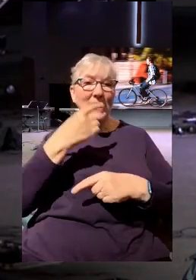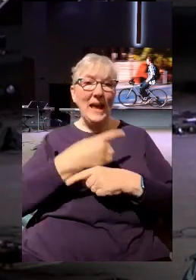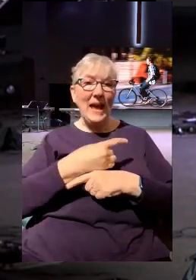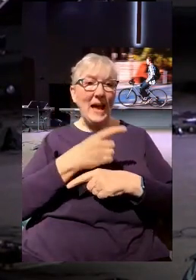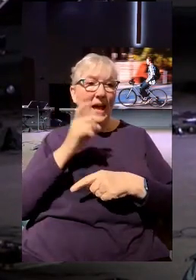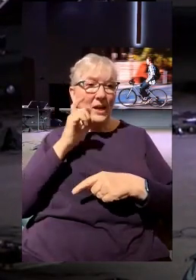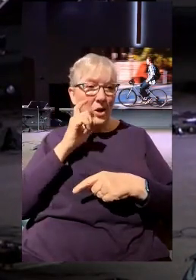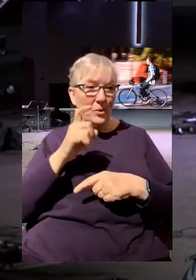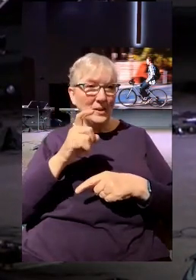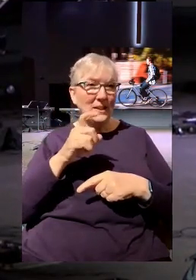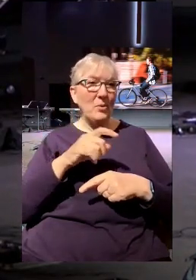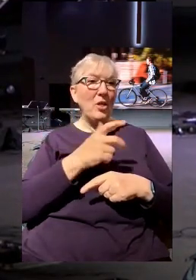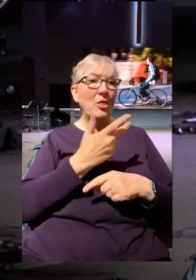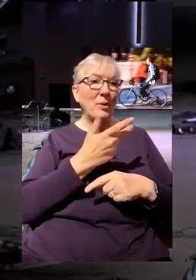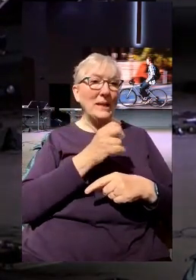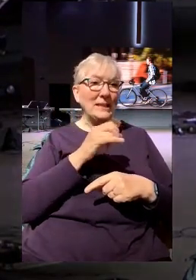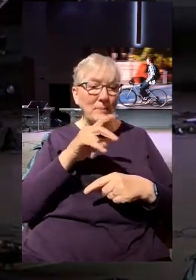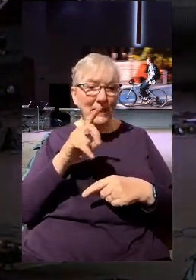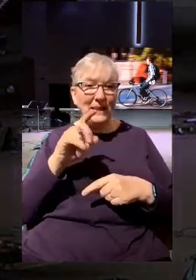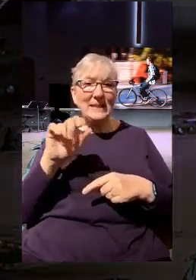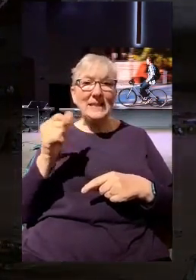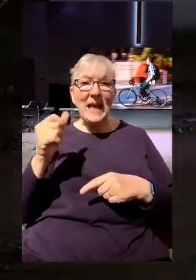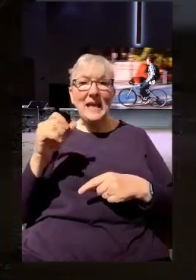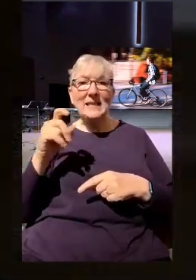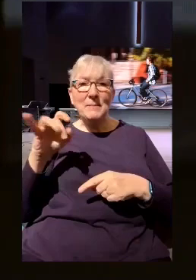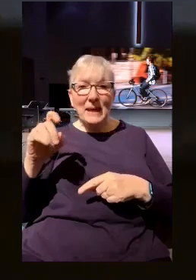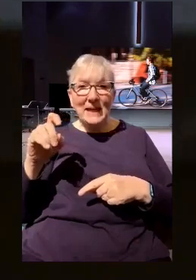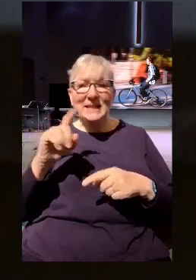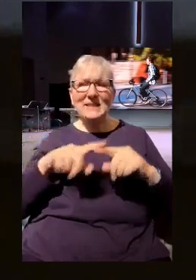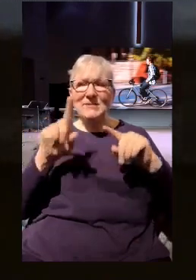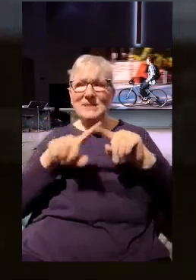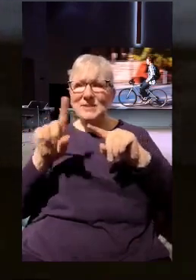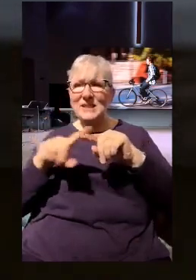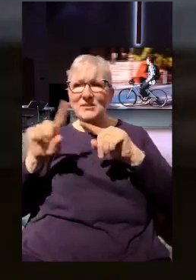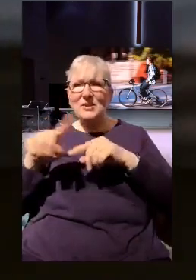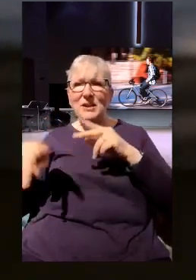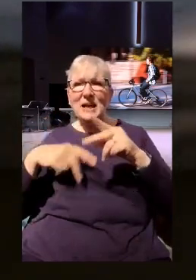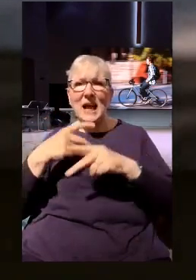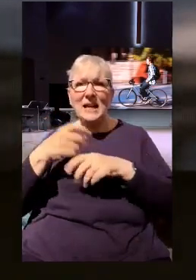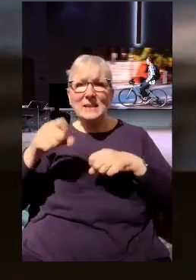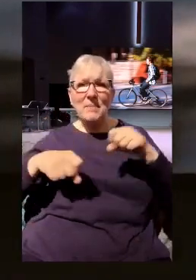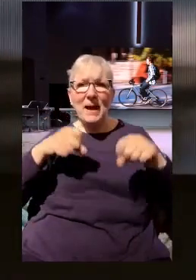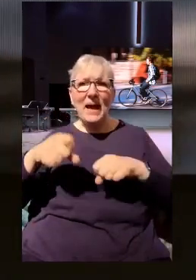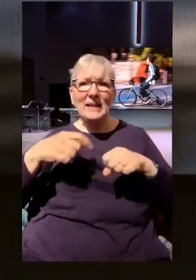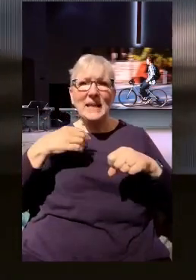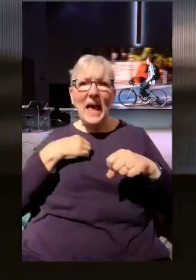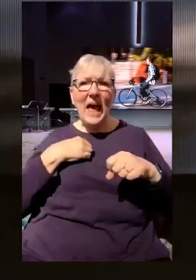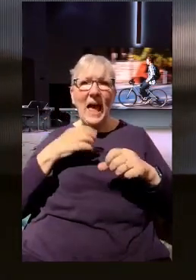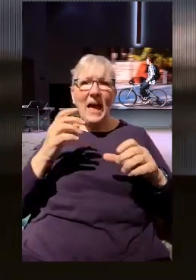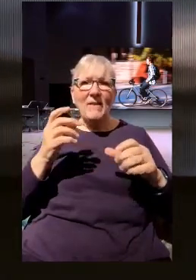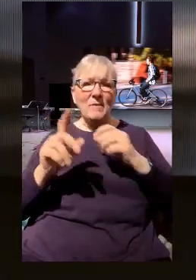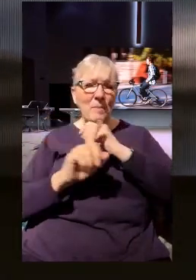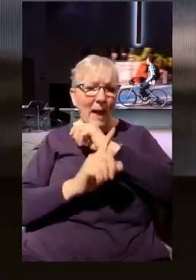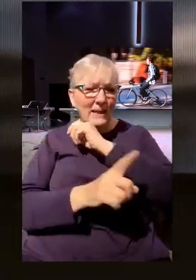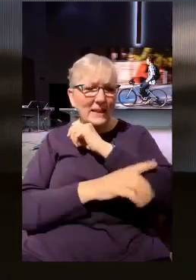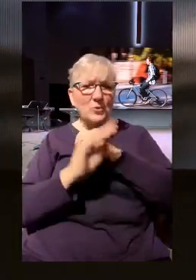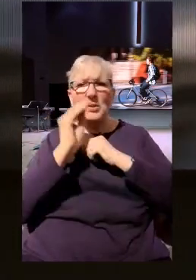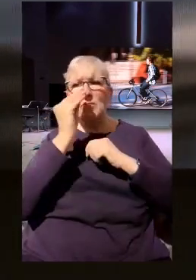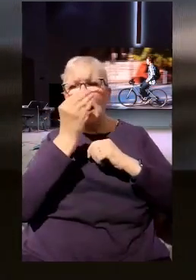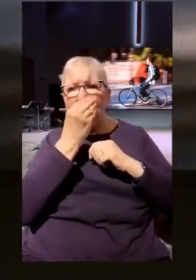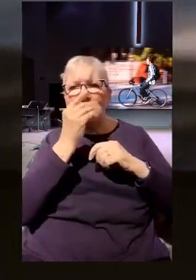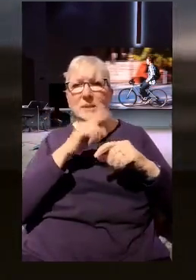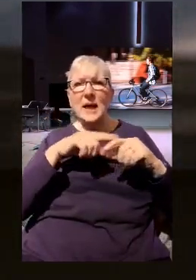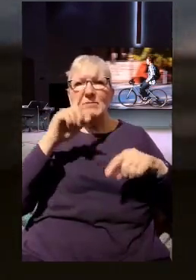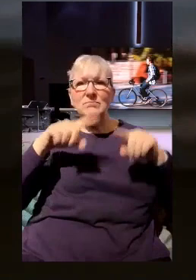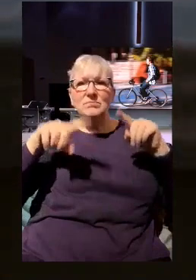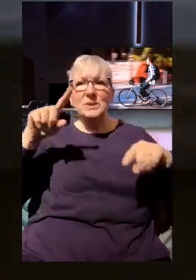were 10-speeds, there were cruisers, there were bikes that had big baskets with flowers on them, there were bikes that had banana seats. Nobody cared